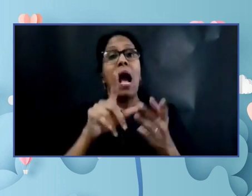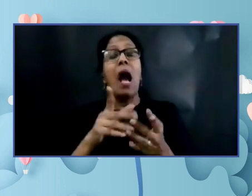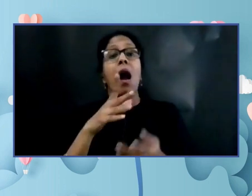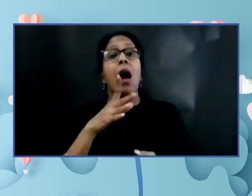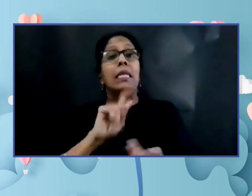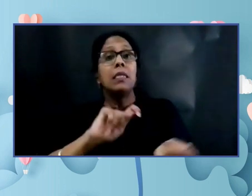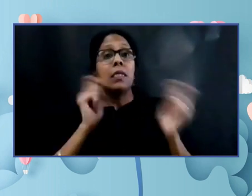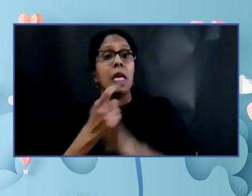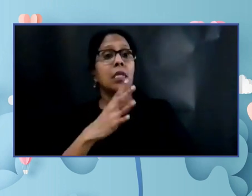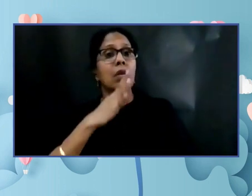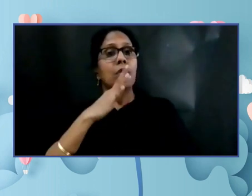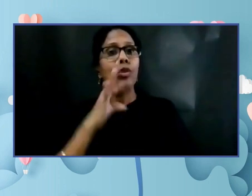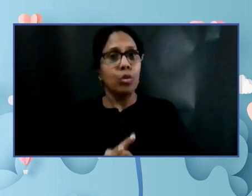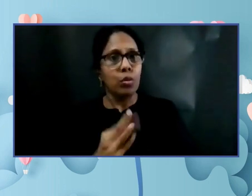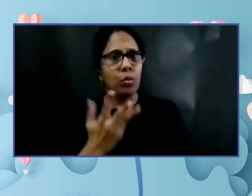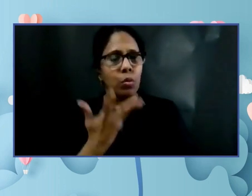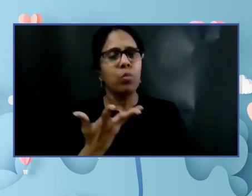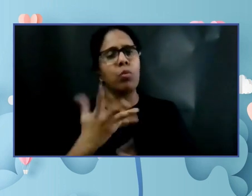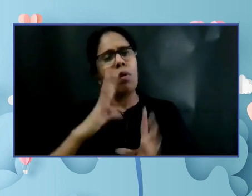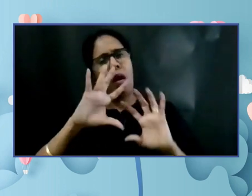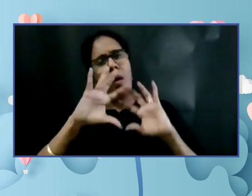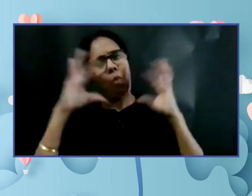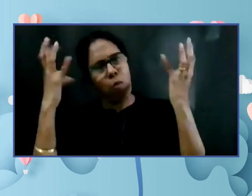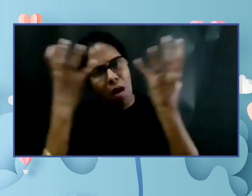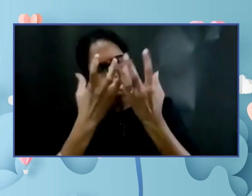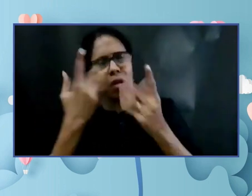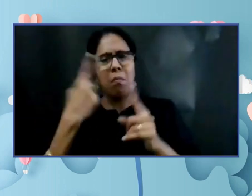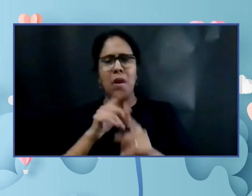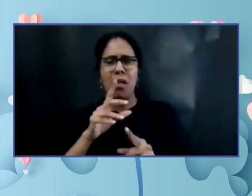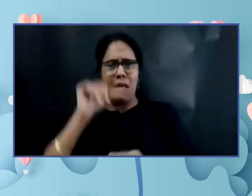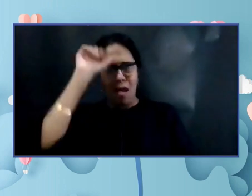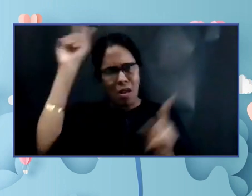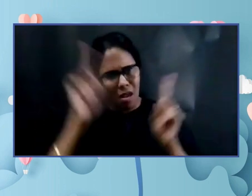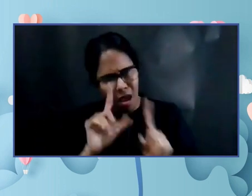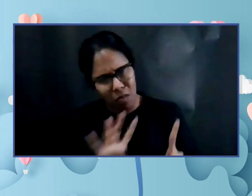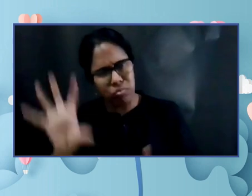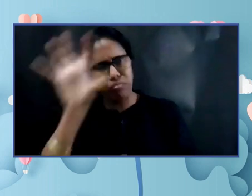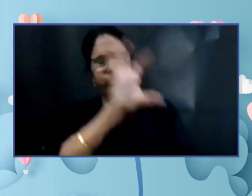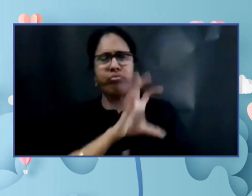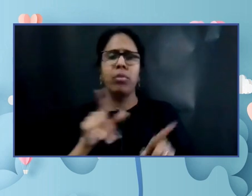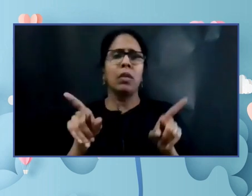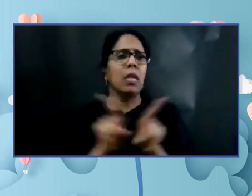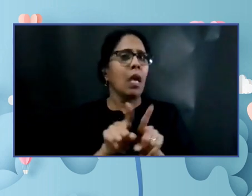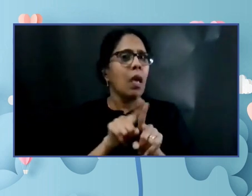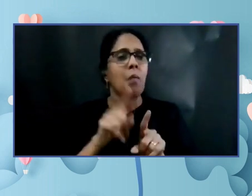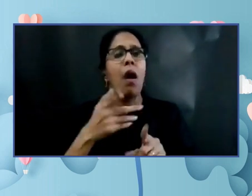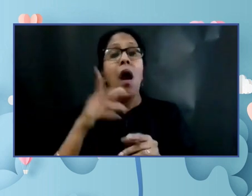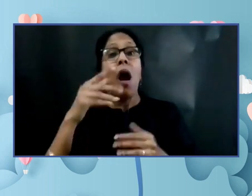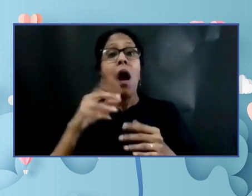the country, but around the world, can only be driven by passionate young people like